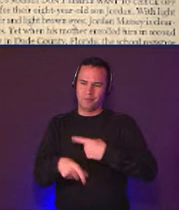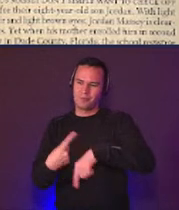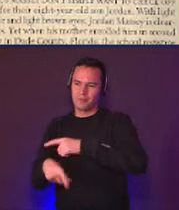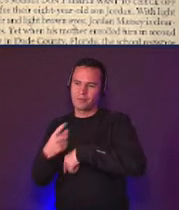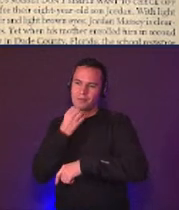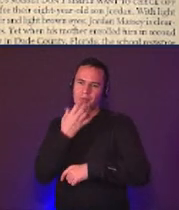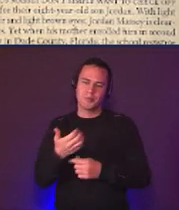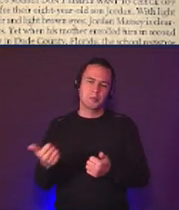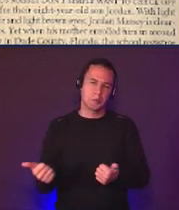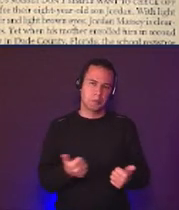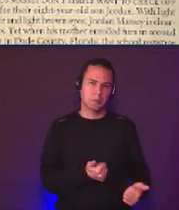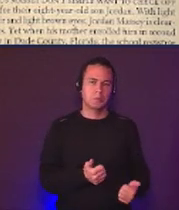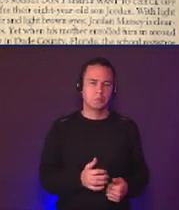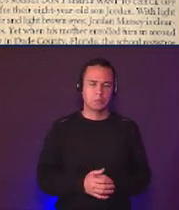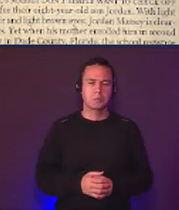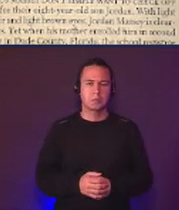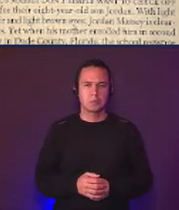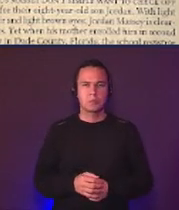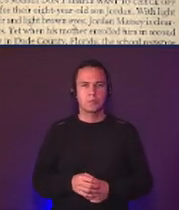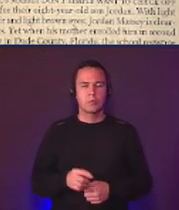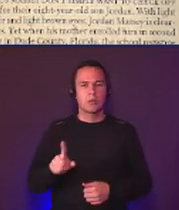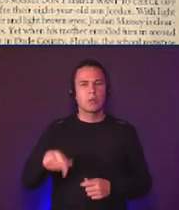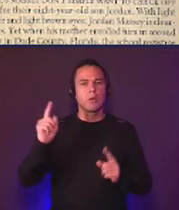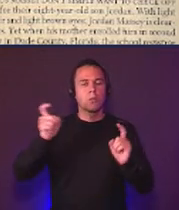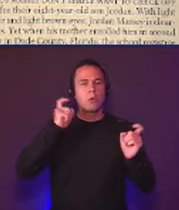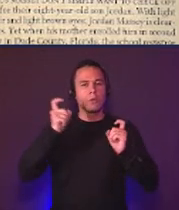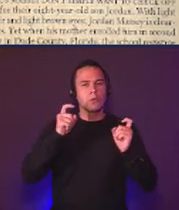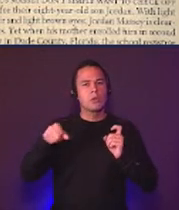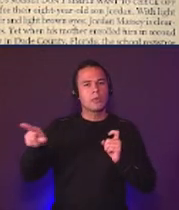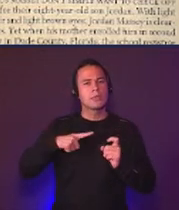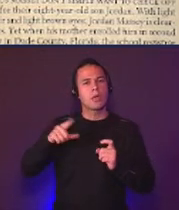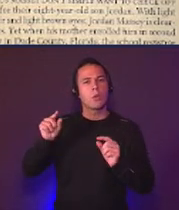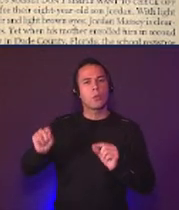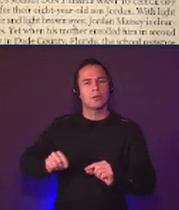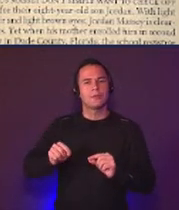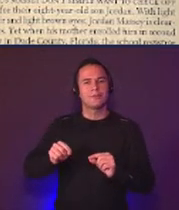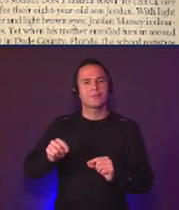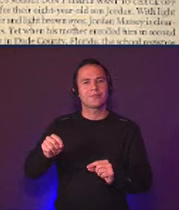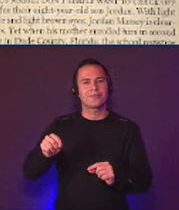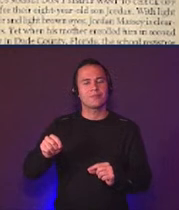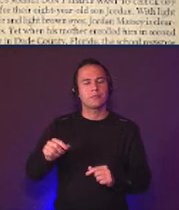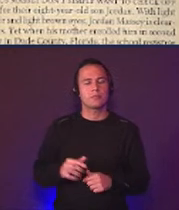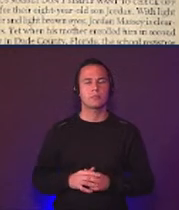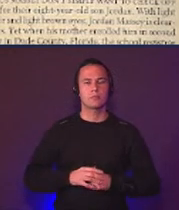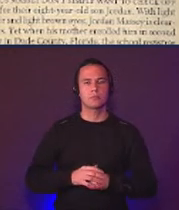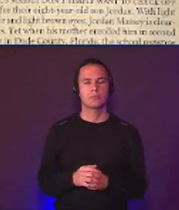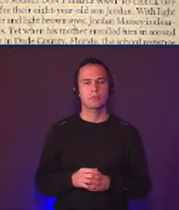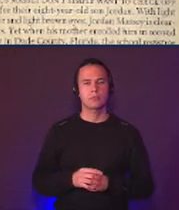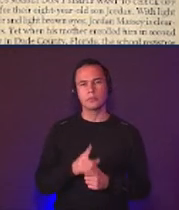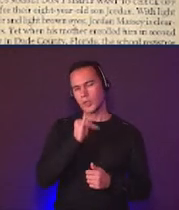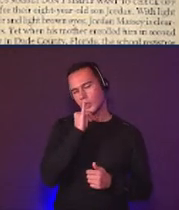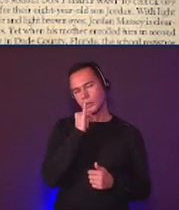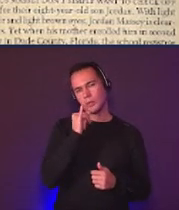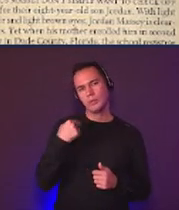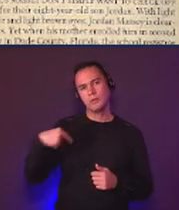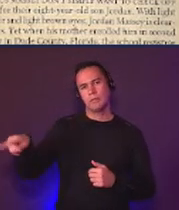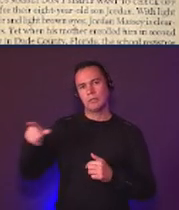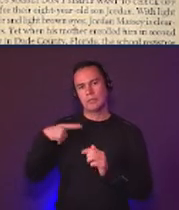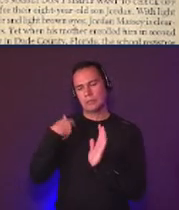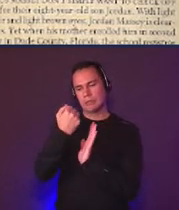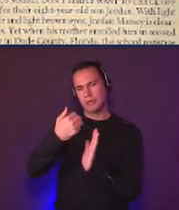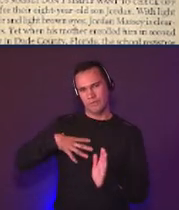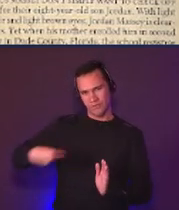their concerns. And one of them was when they went to register their interracial kids or multiracial kids for school,